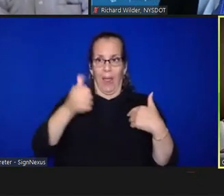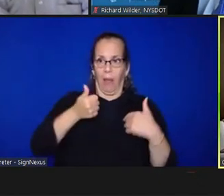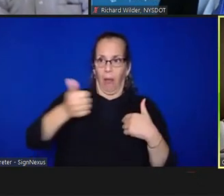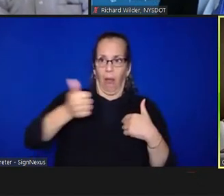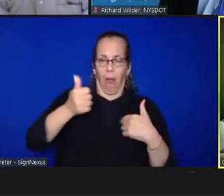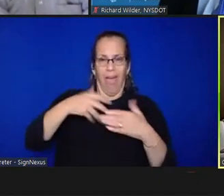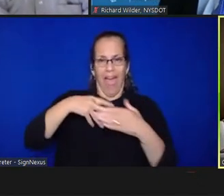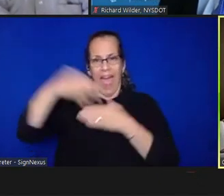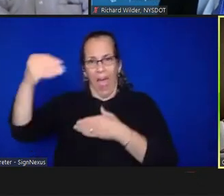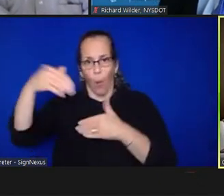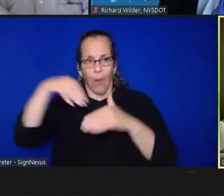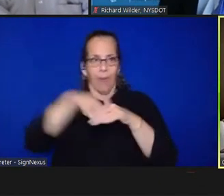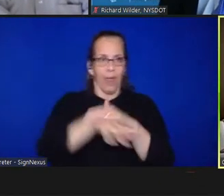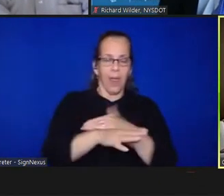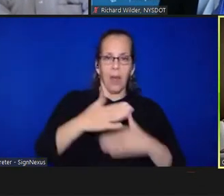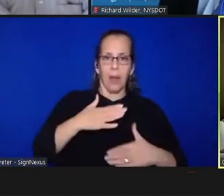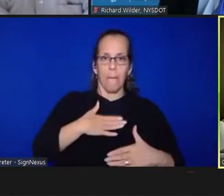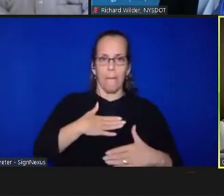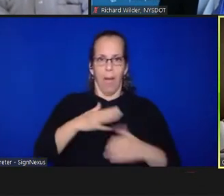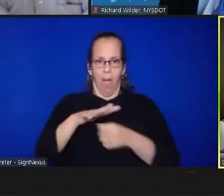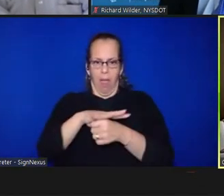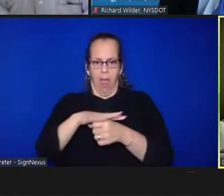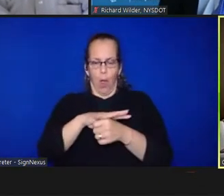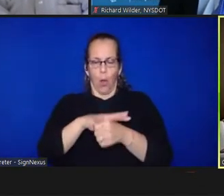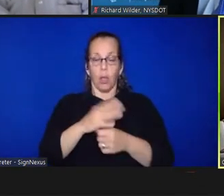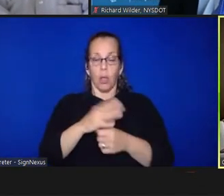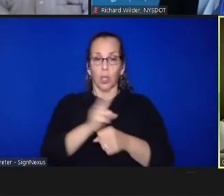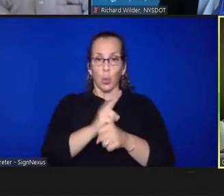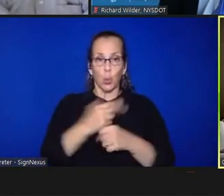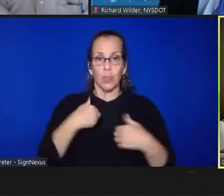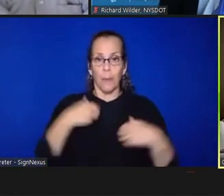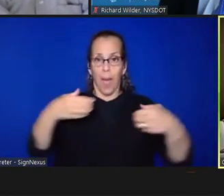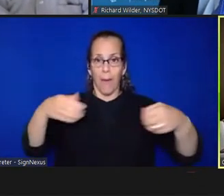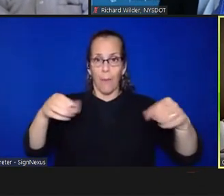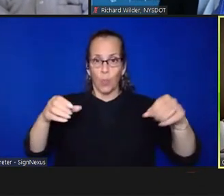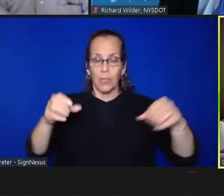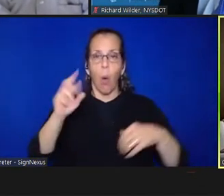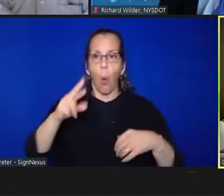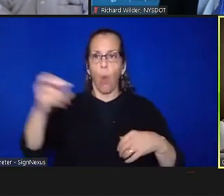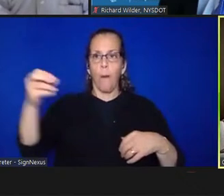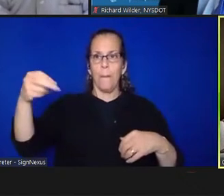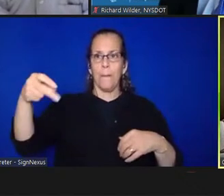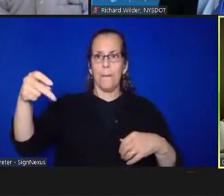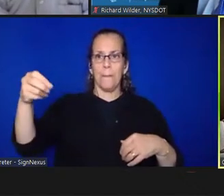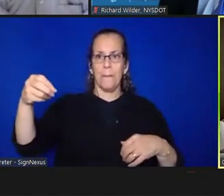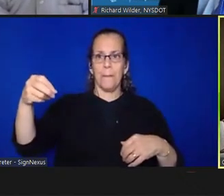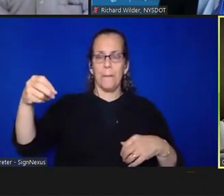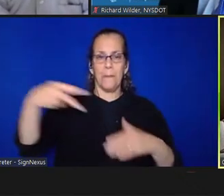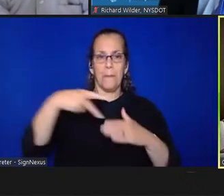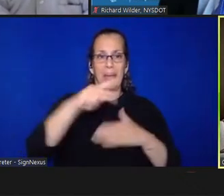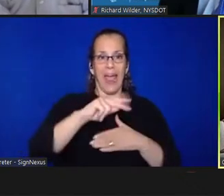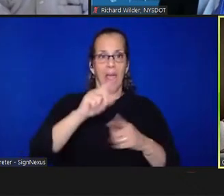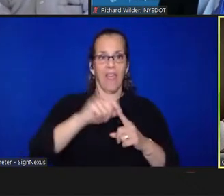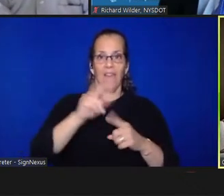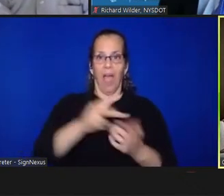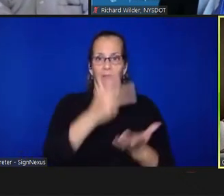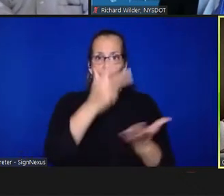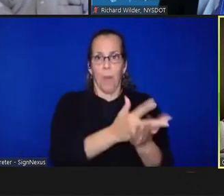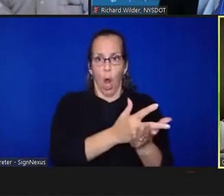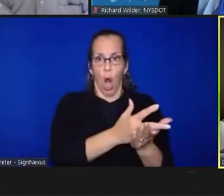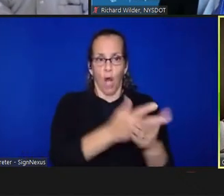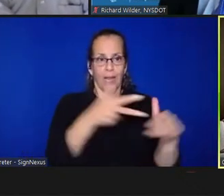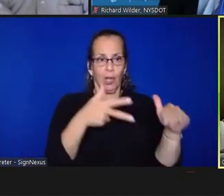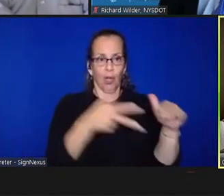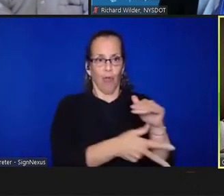that I live in when using my motorcycle and or to pay when coming back in to just park my motorcycle in a garage